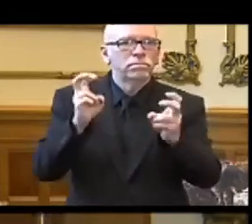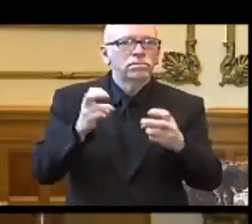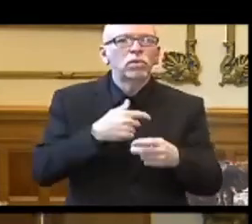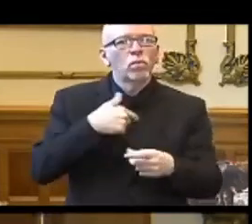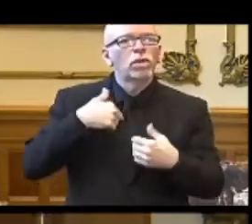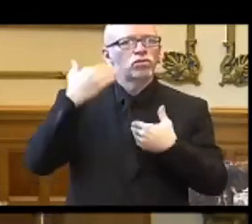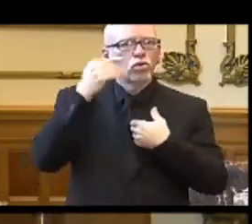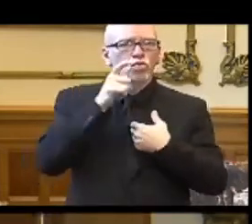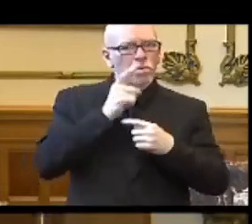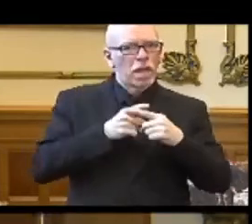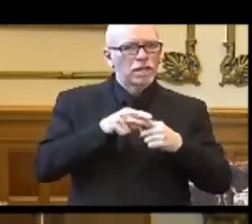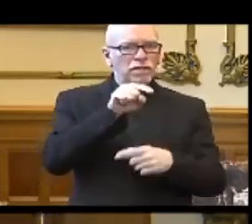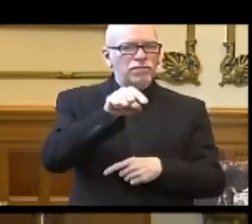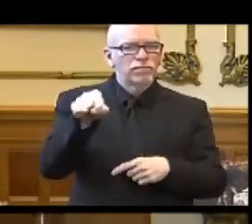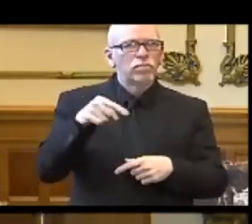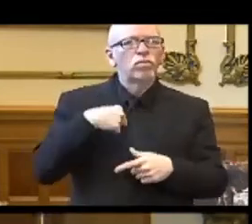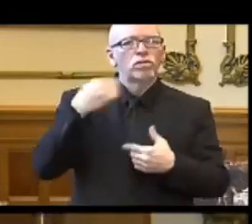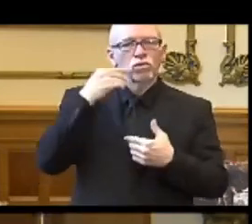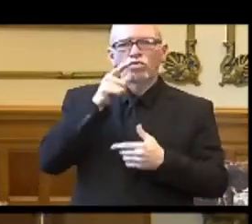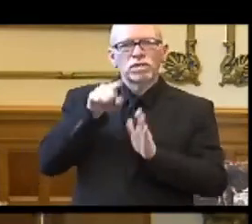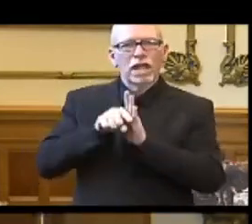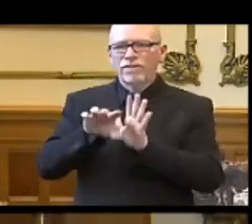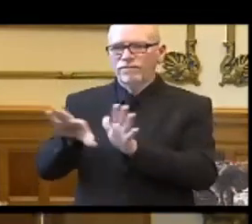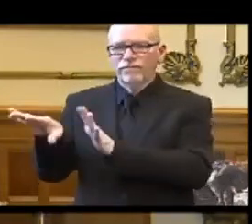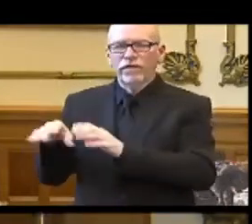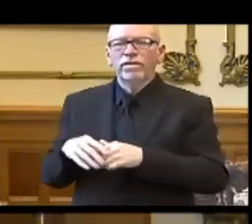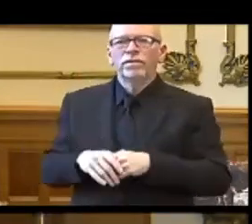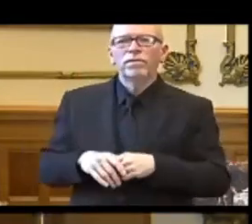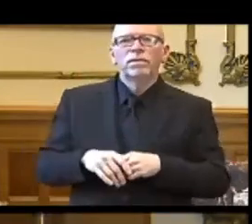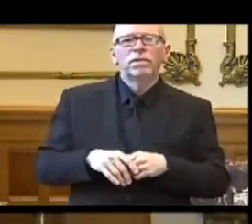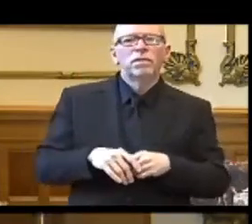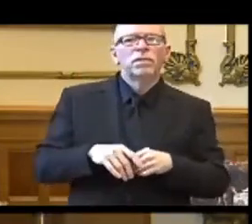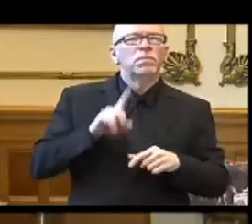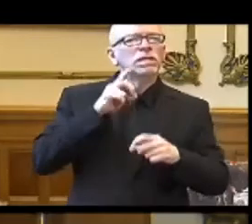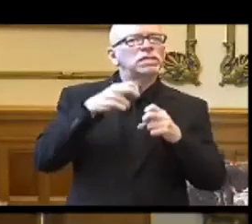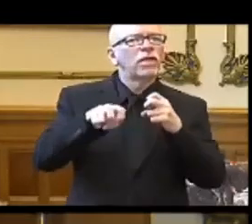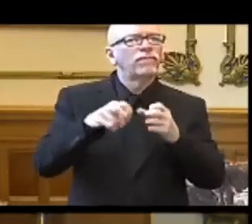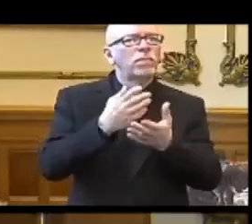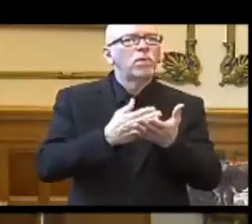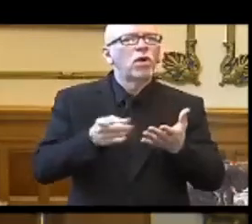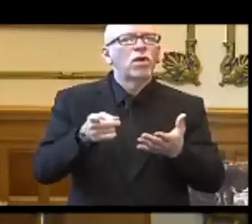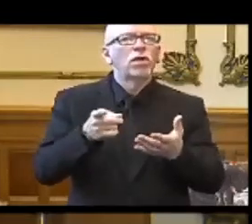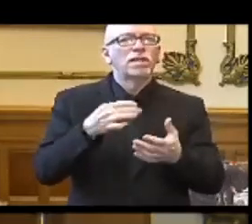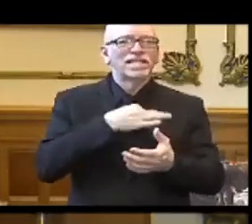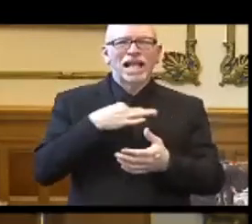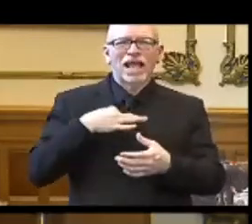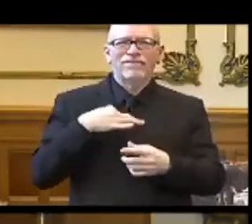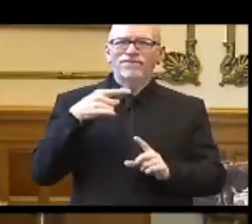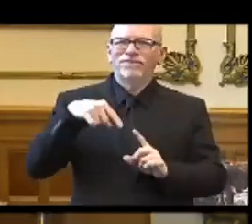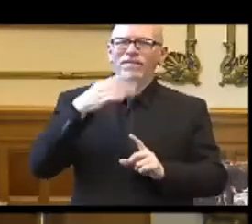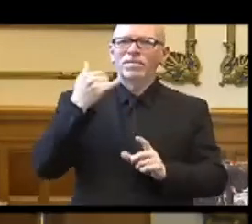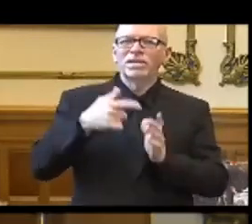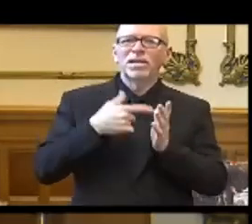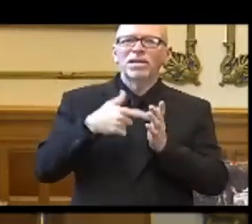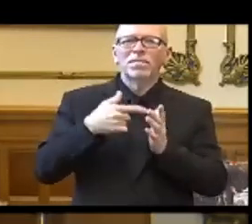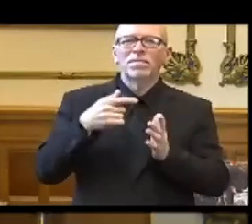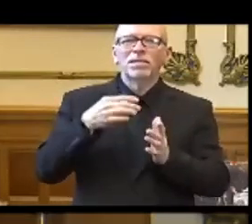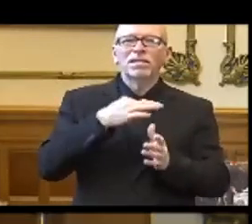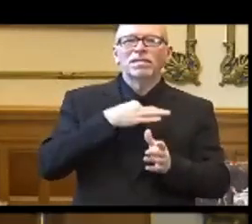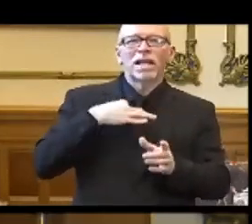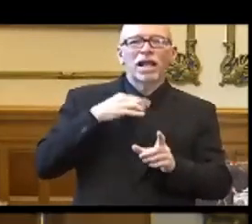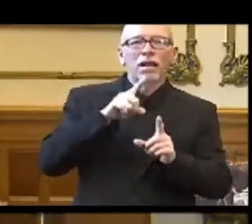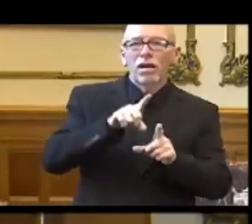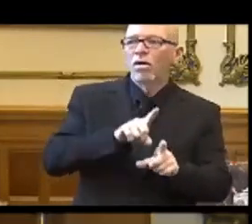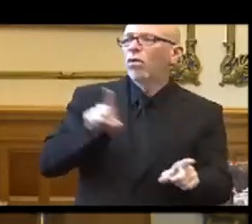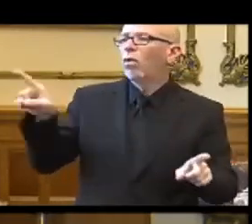who's positive. We do know who's negative. The toughest part is with staff, because sometimes they go to their primary care